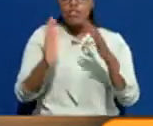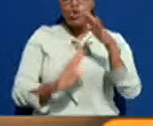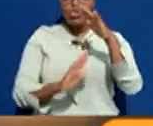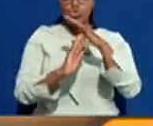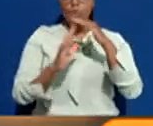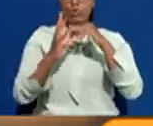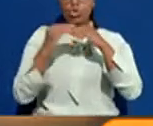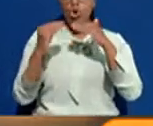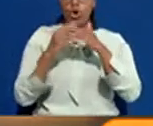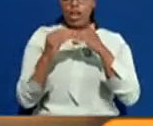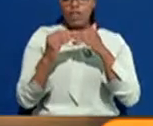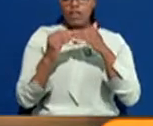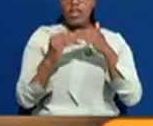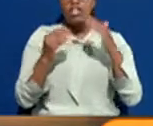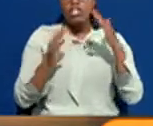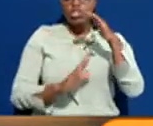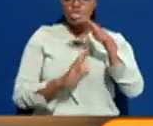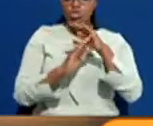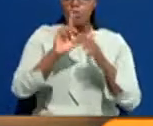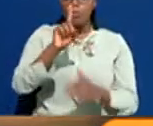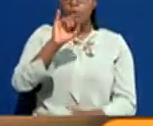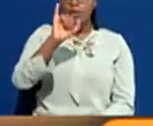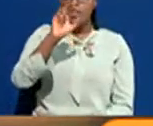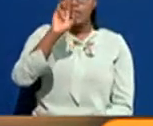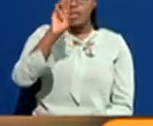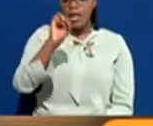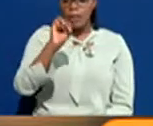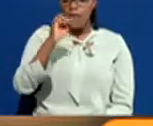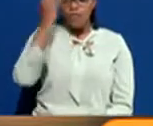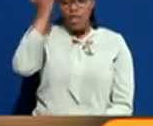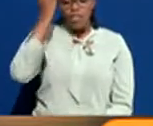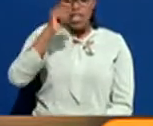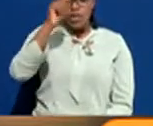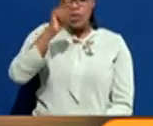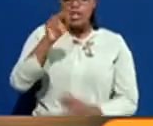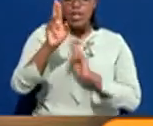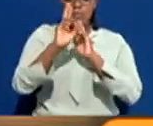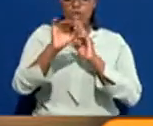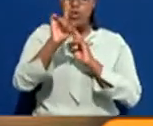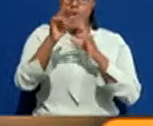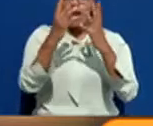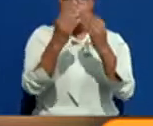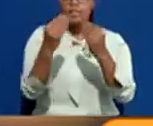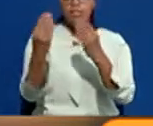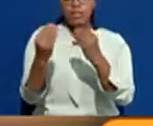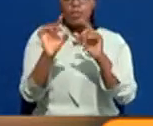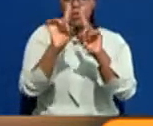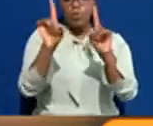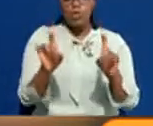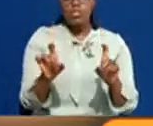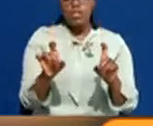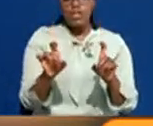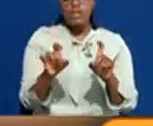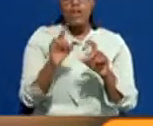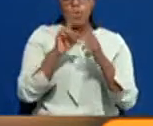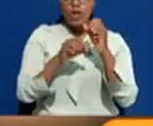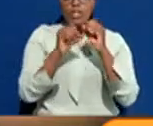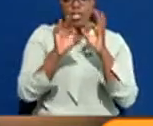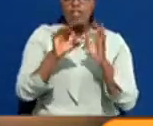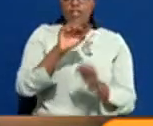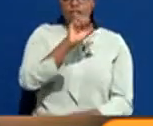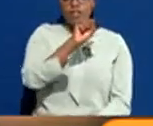dollar and top dirhams. The tribunal report raises one simple question. What if